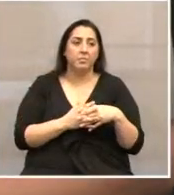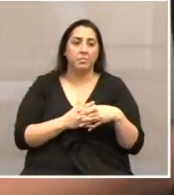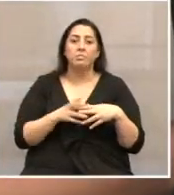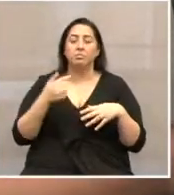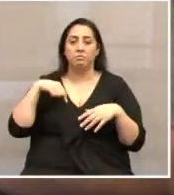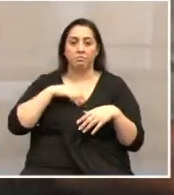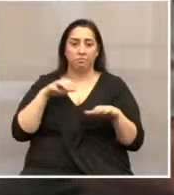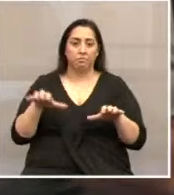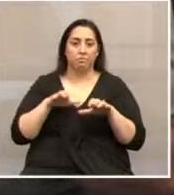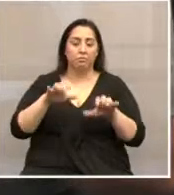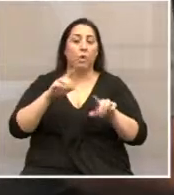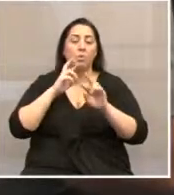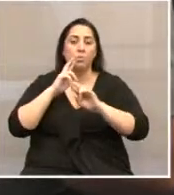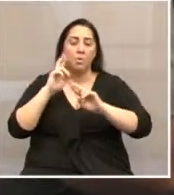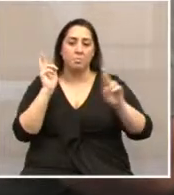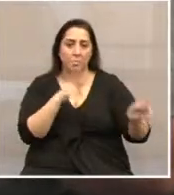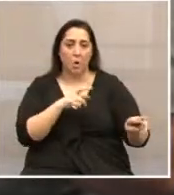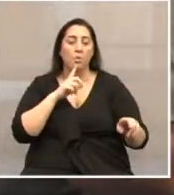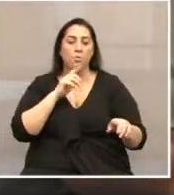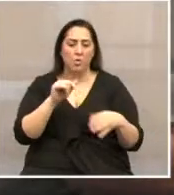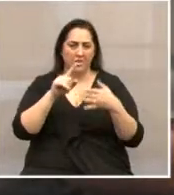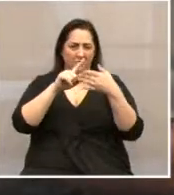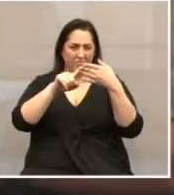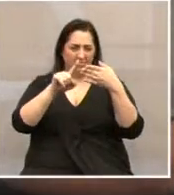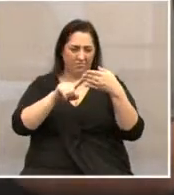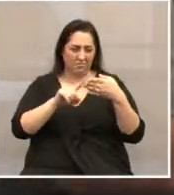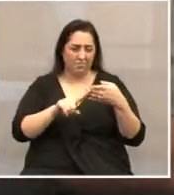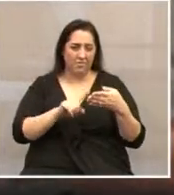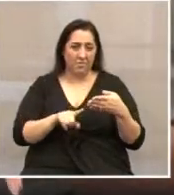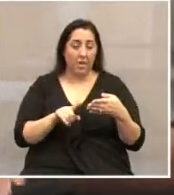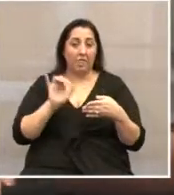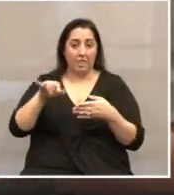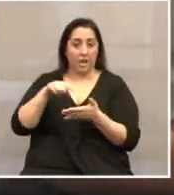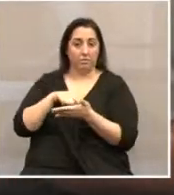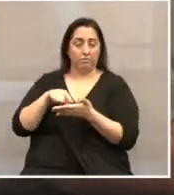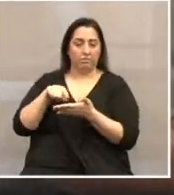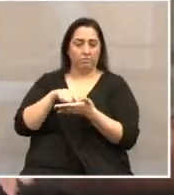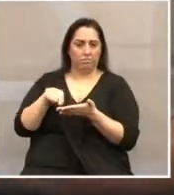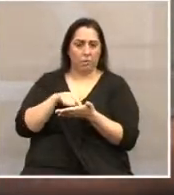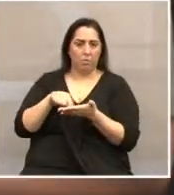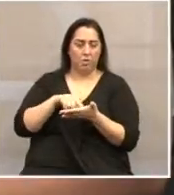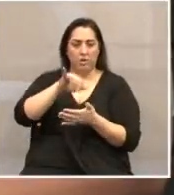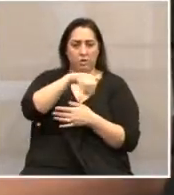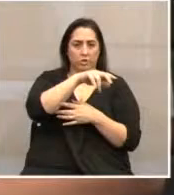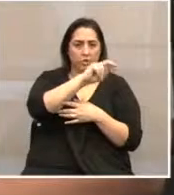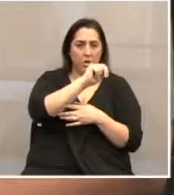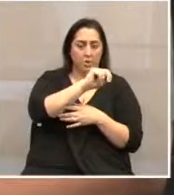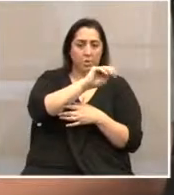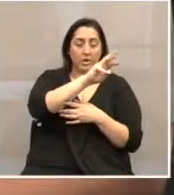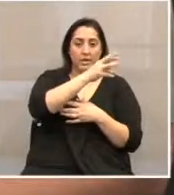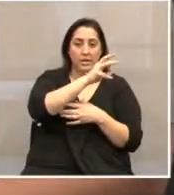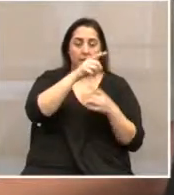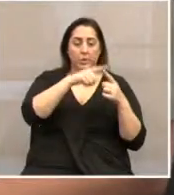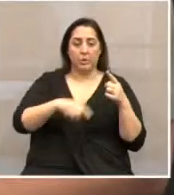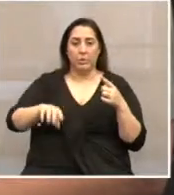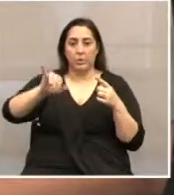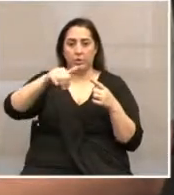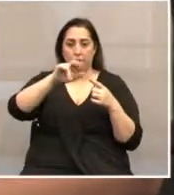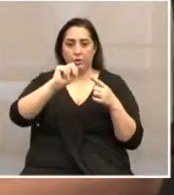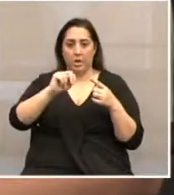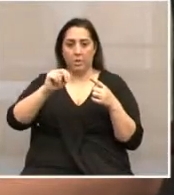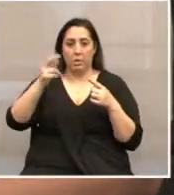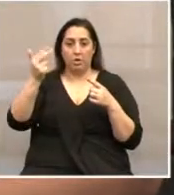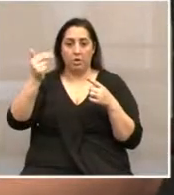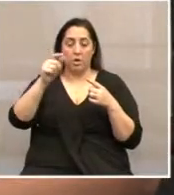report that really studied during the week of the insurrection from January 6th to January 13th in 2021, listening